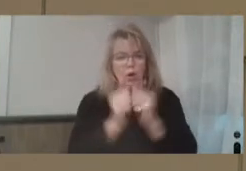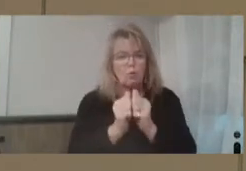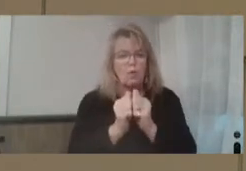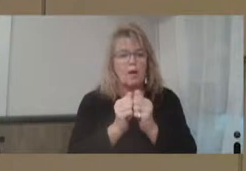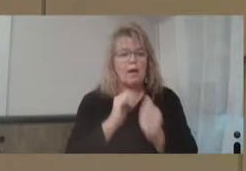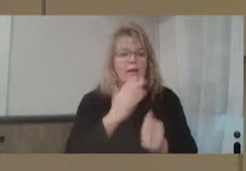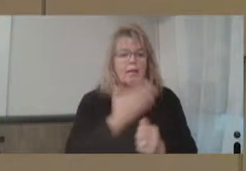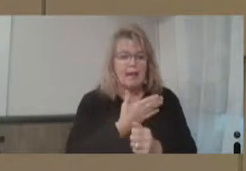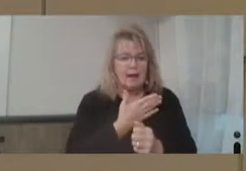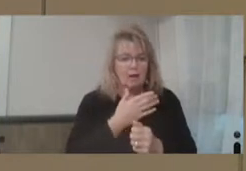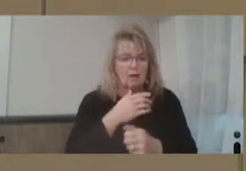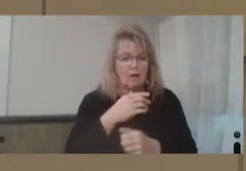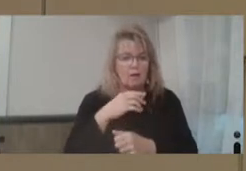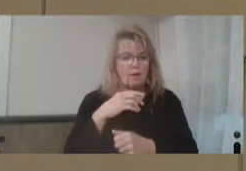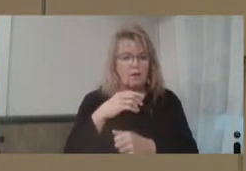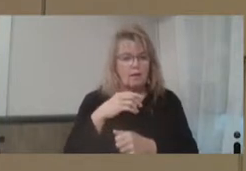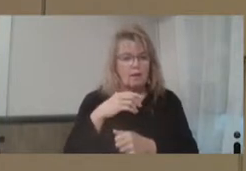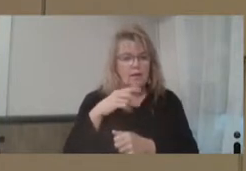public